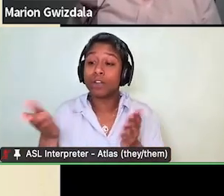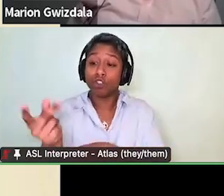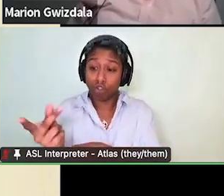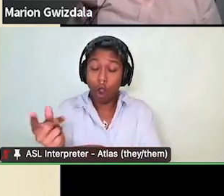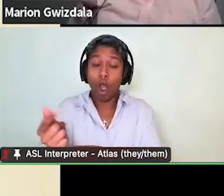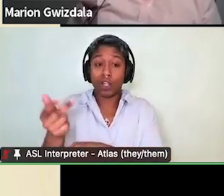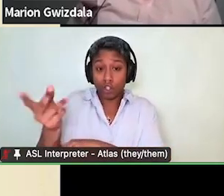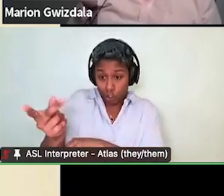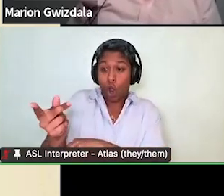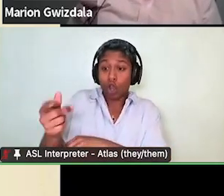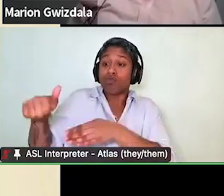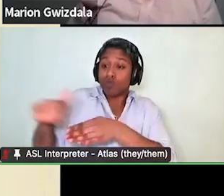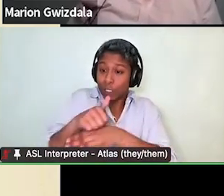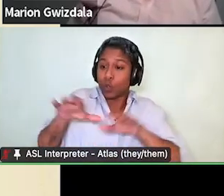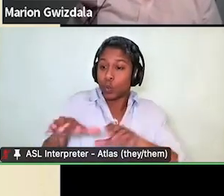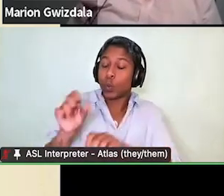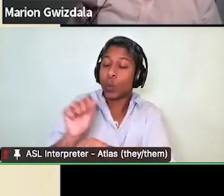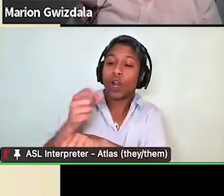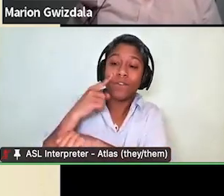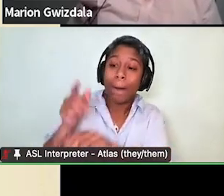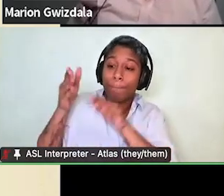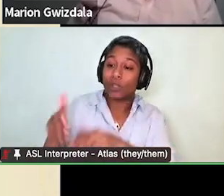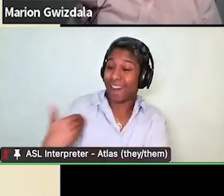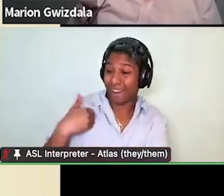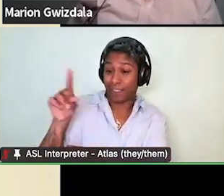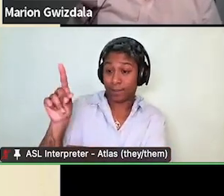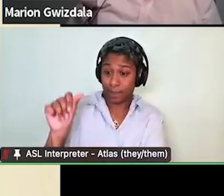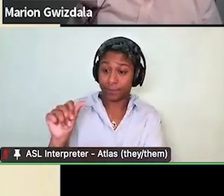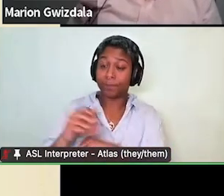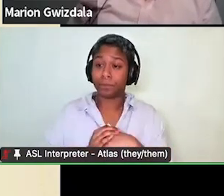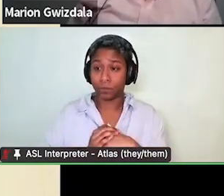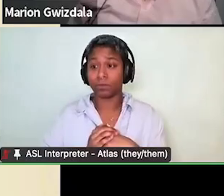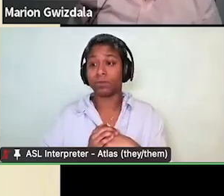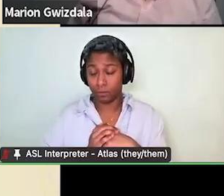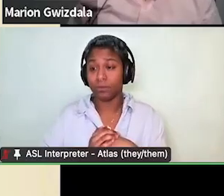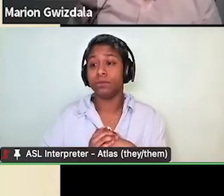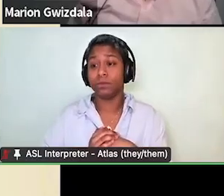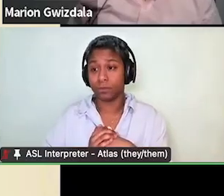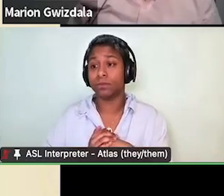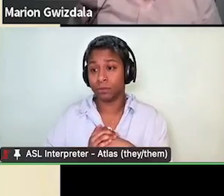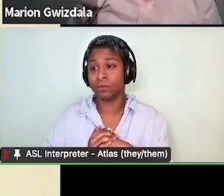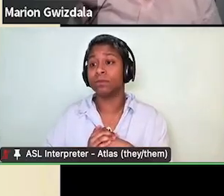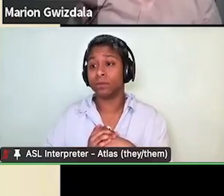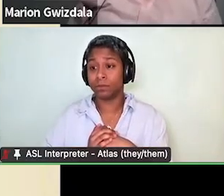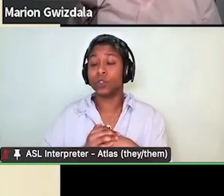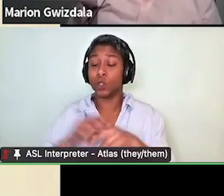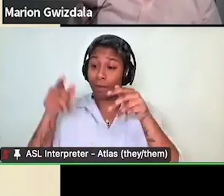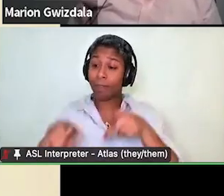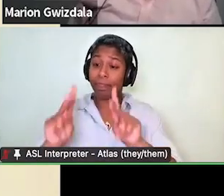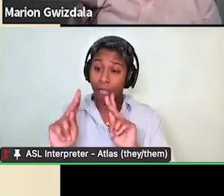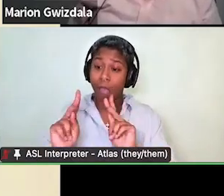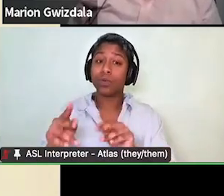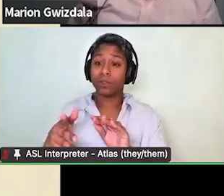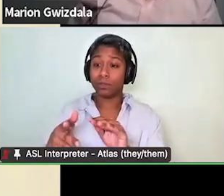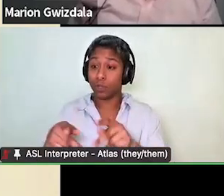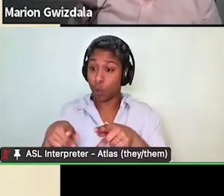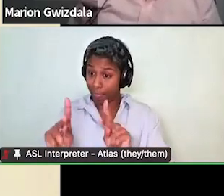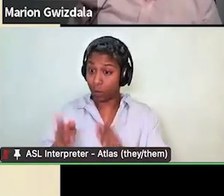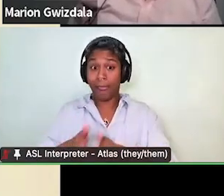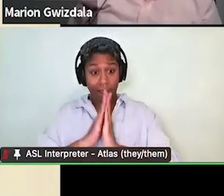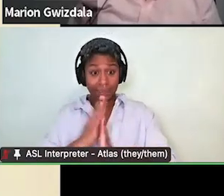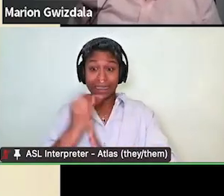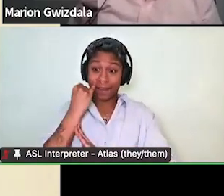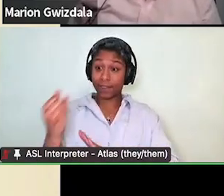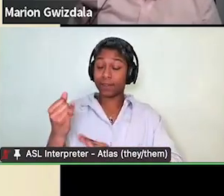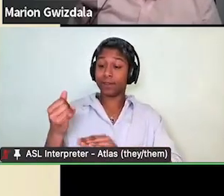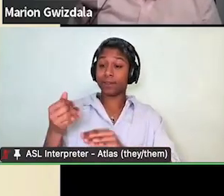disability, you are allowed to ask, you meaning a place of public accommodation, are able to ask certain